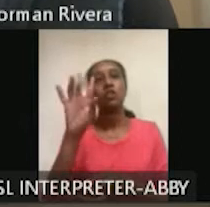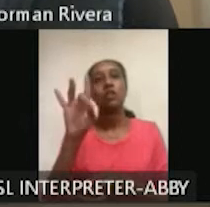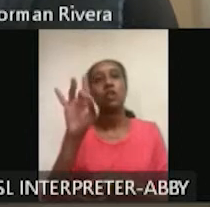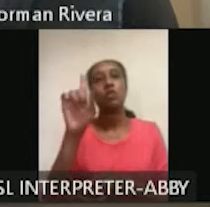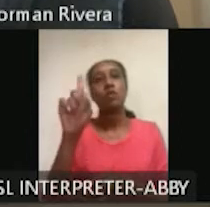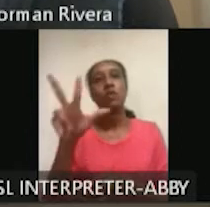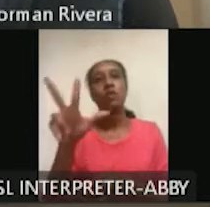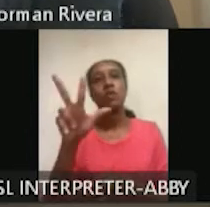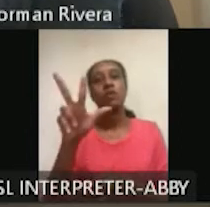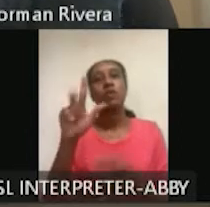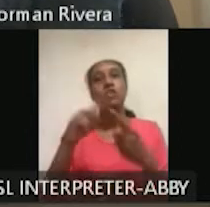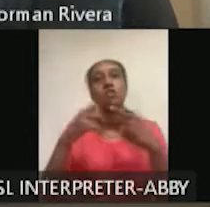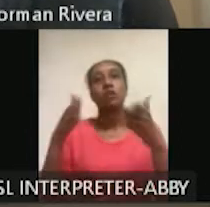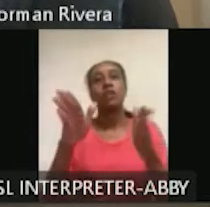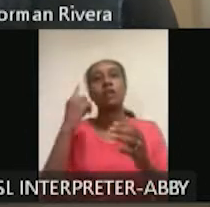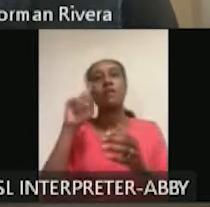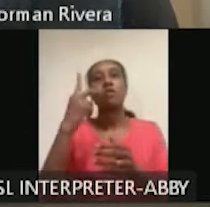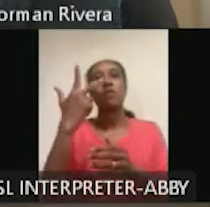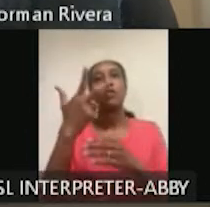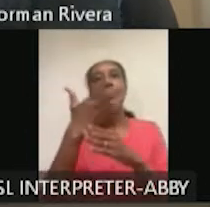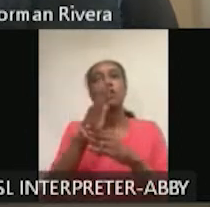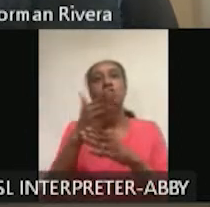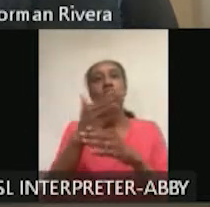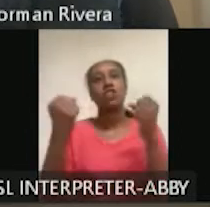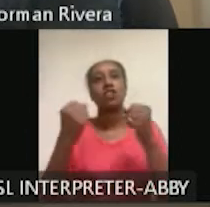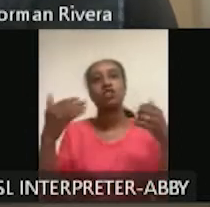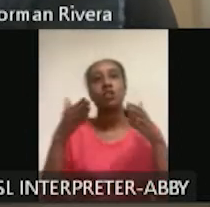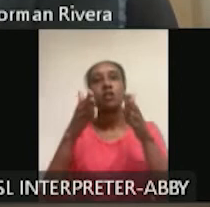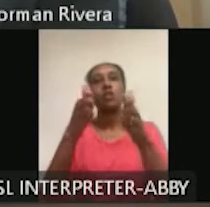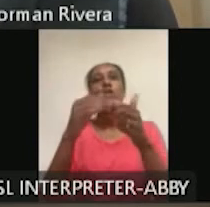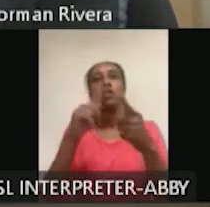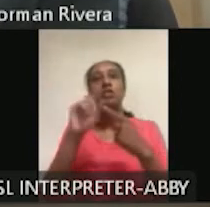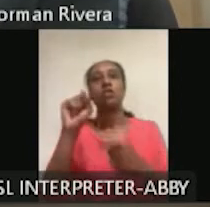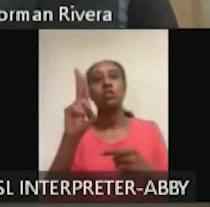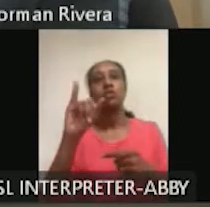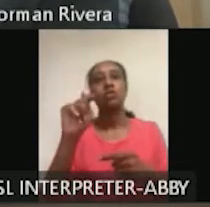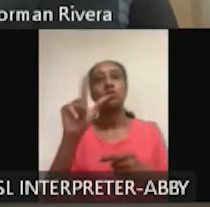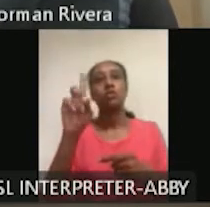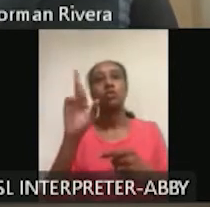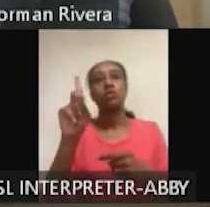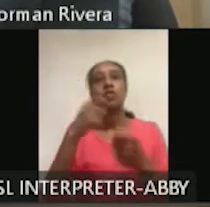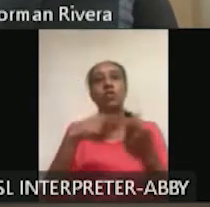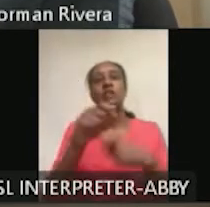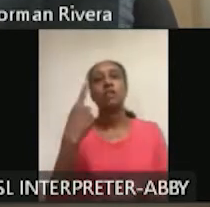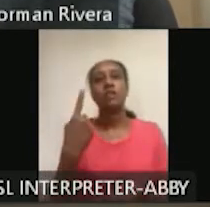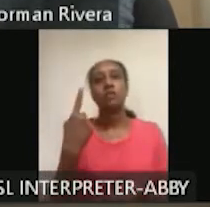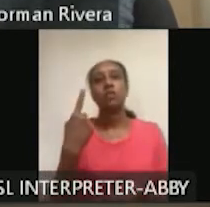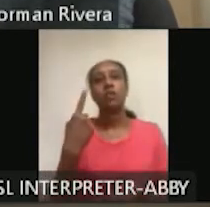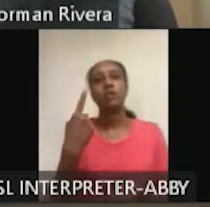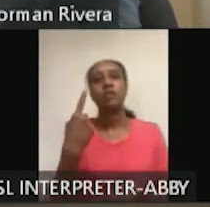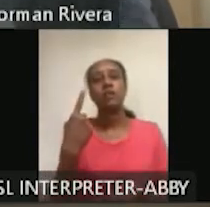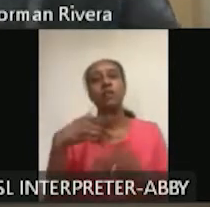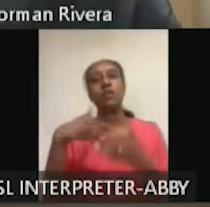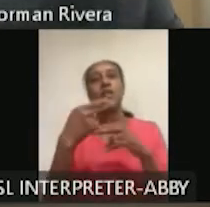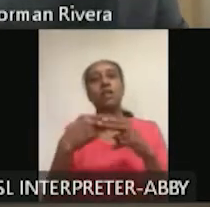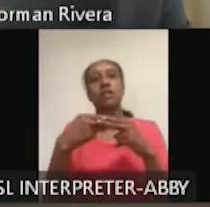24-12183 to allow for 3 shared driveways to Suitland Road instead of one.